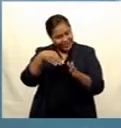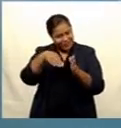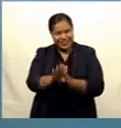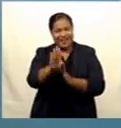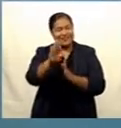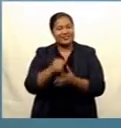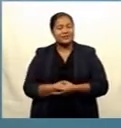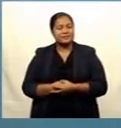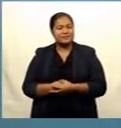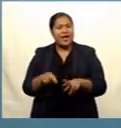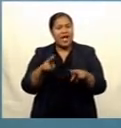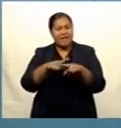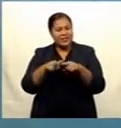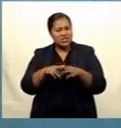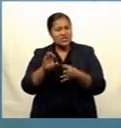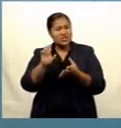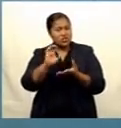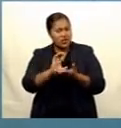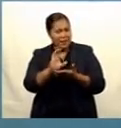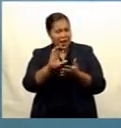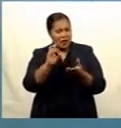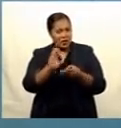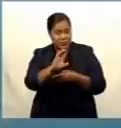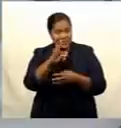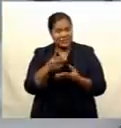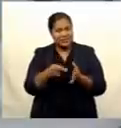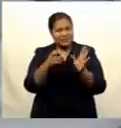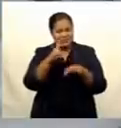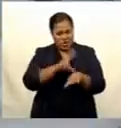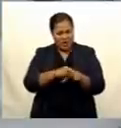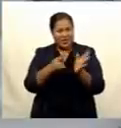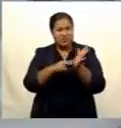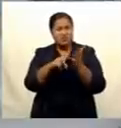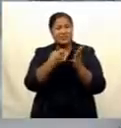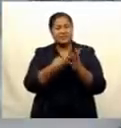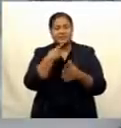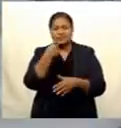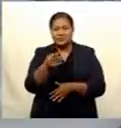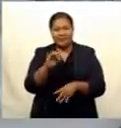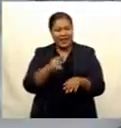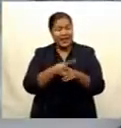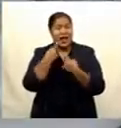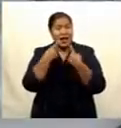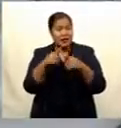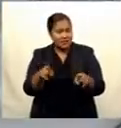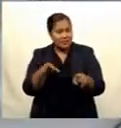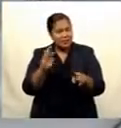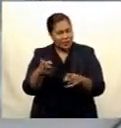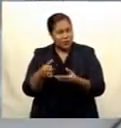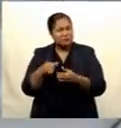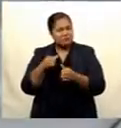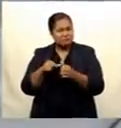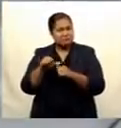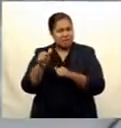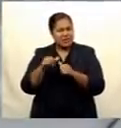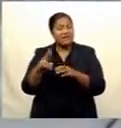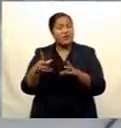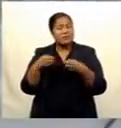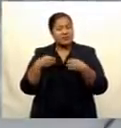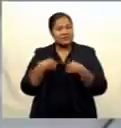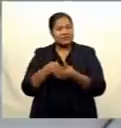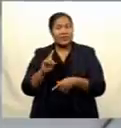of Commerce and Industry President Dr. Nurbano Ali says this latest announcement will bode well for businesses. What they've said is